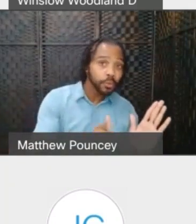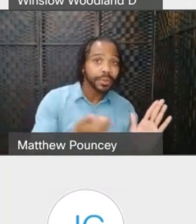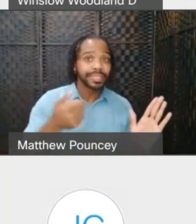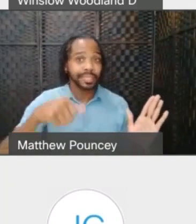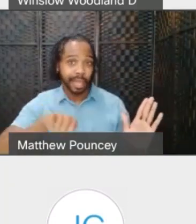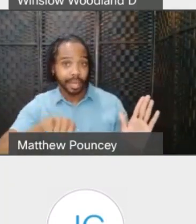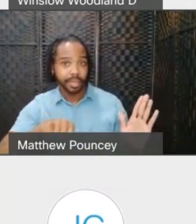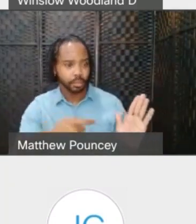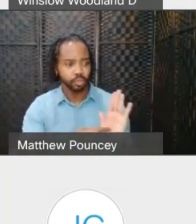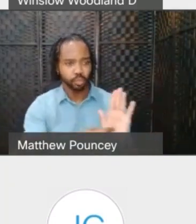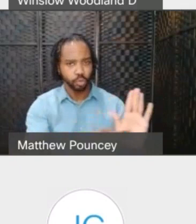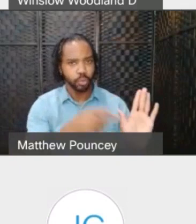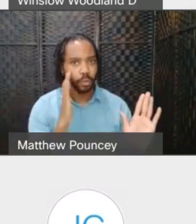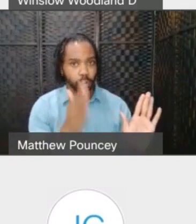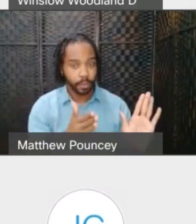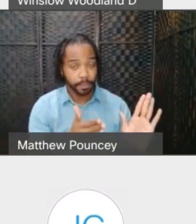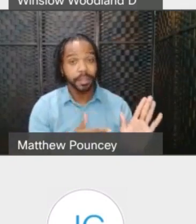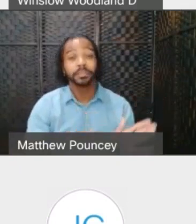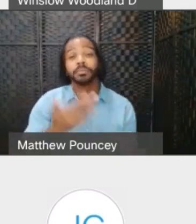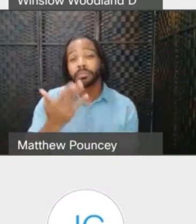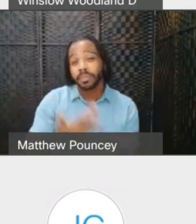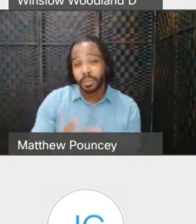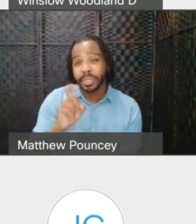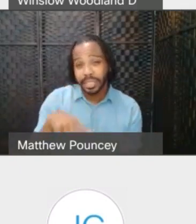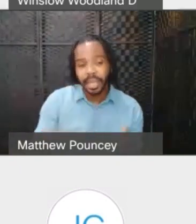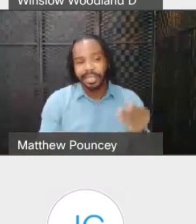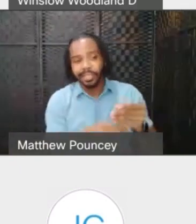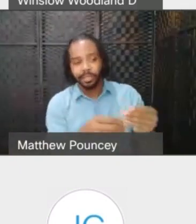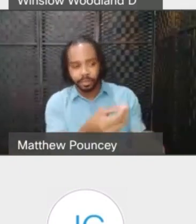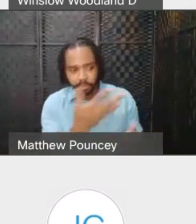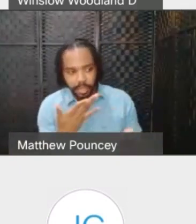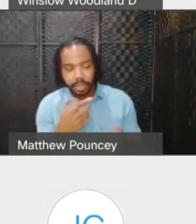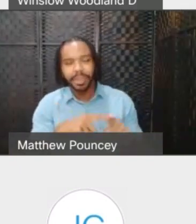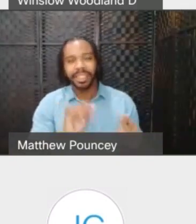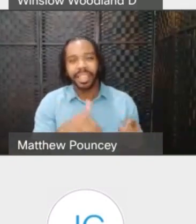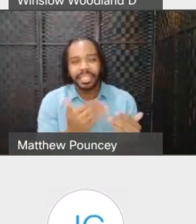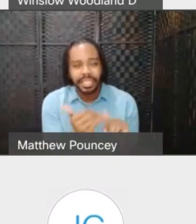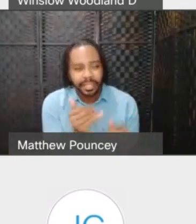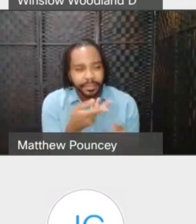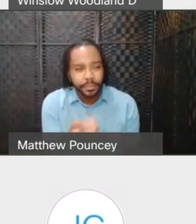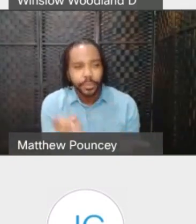some instances, we need additional information, but that is limited.